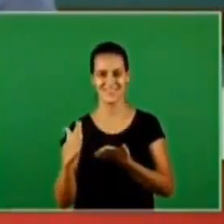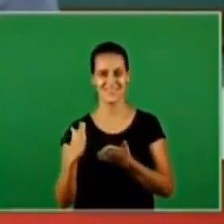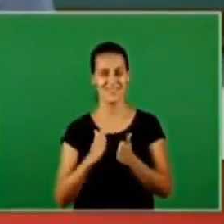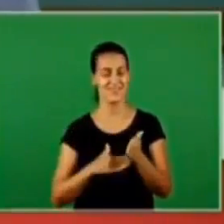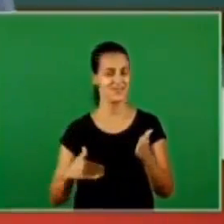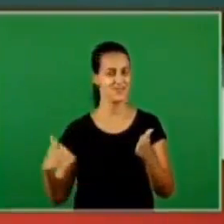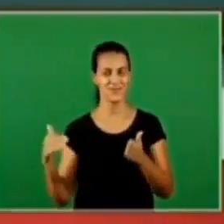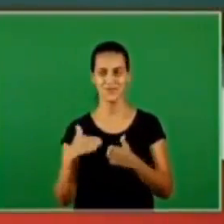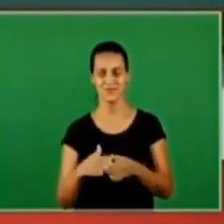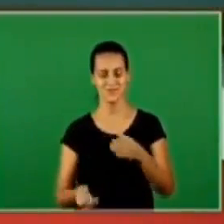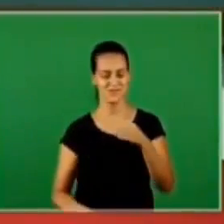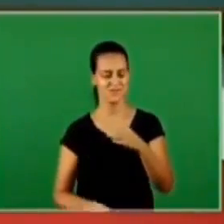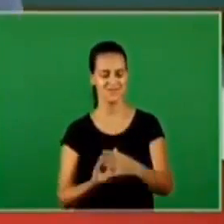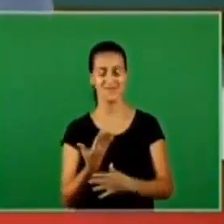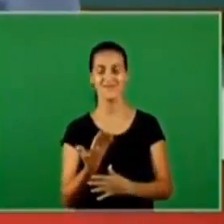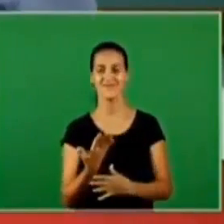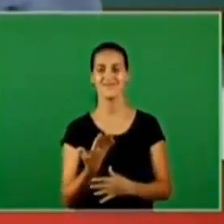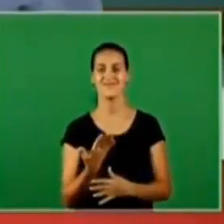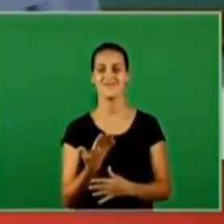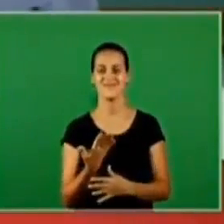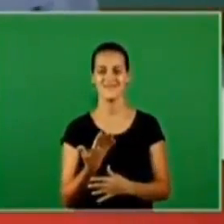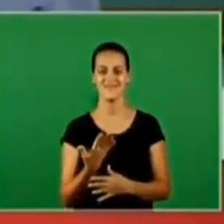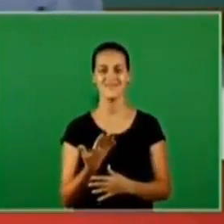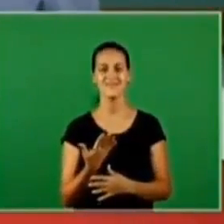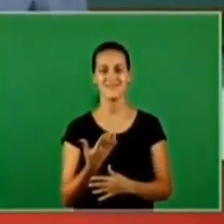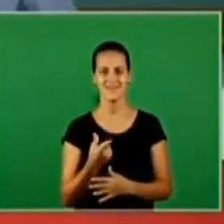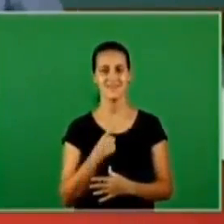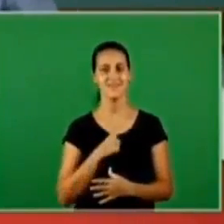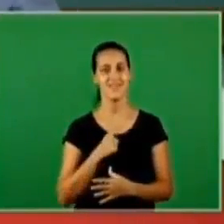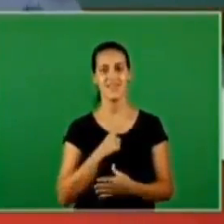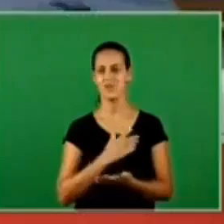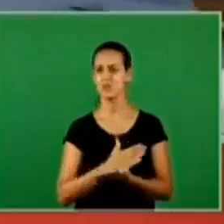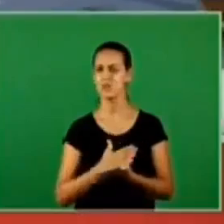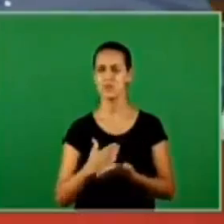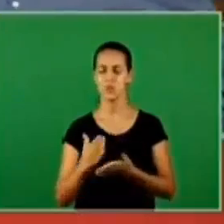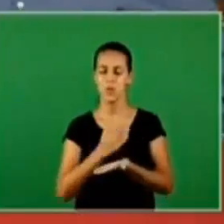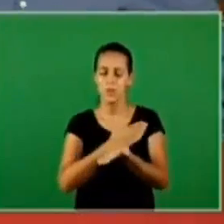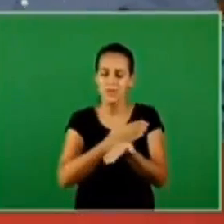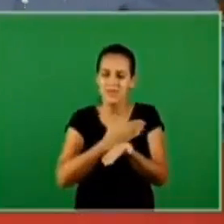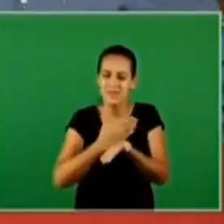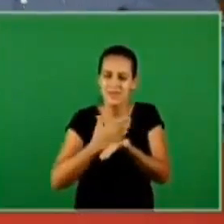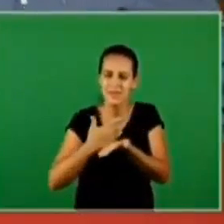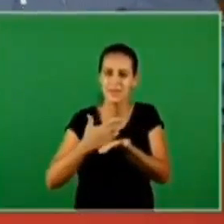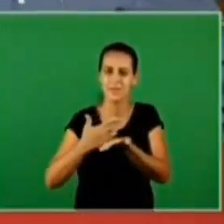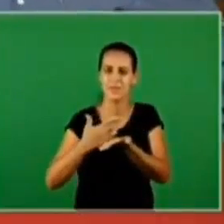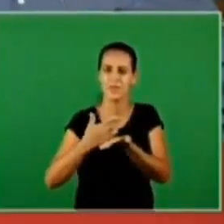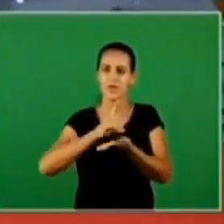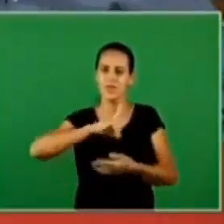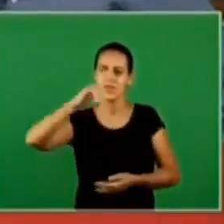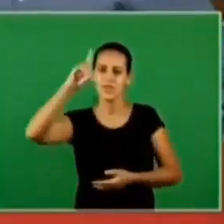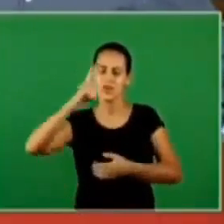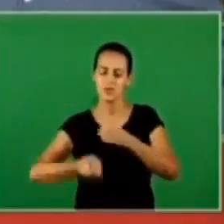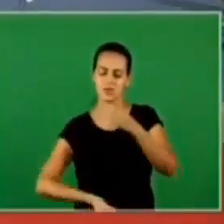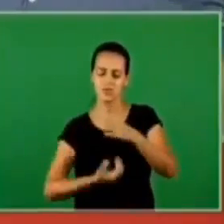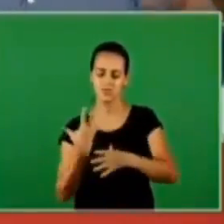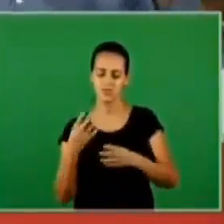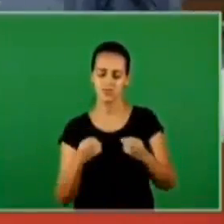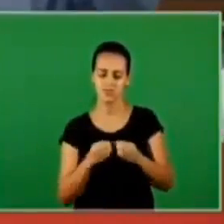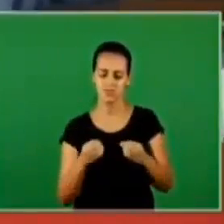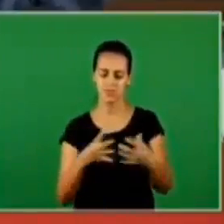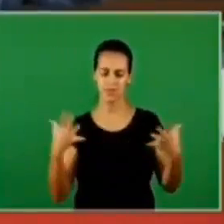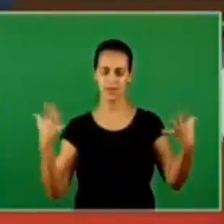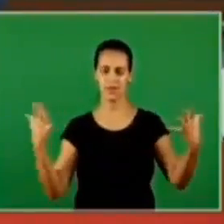created, everything was created here. Everything is creation. This is the principle. So in the beginning, God created heaven and